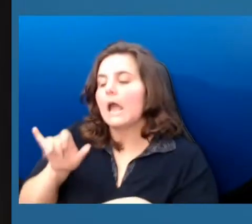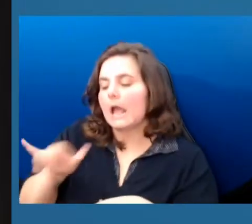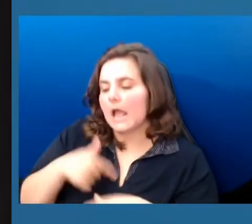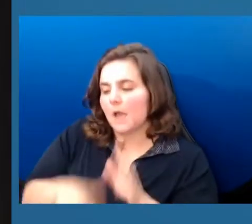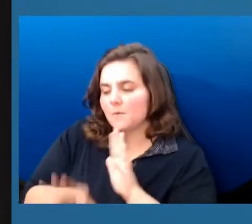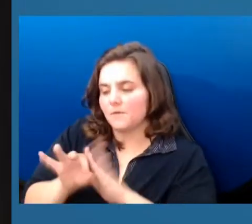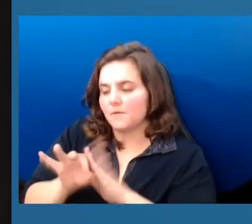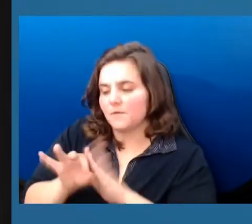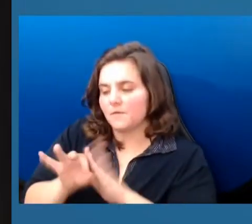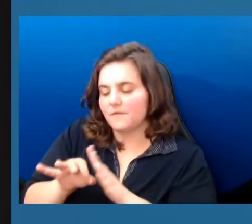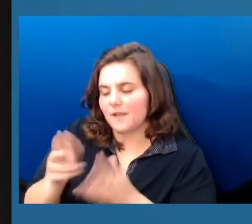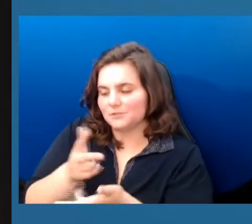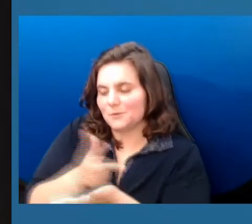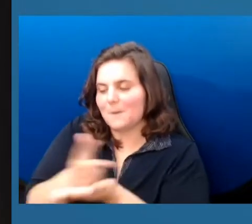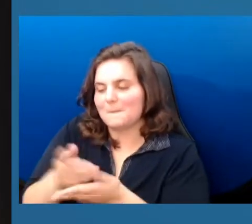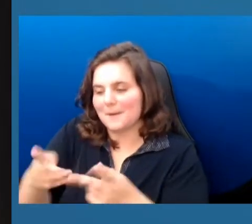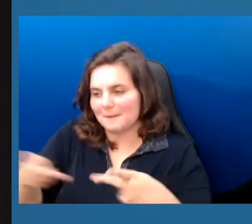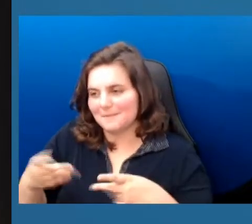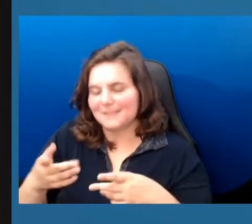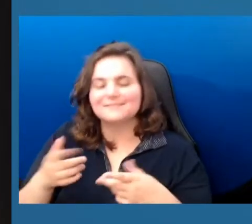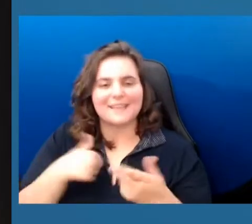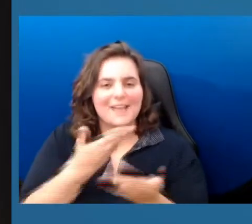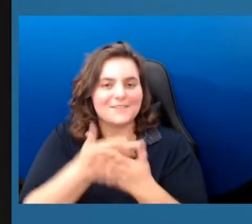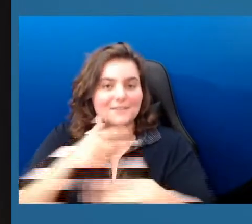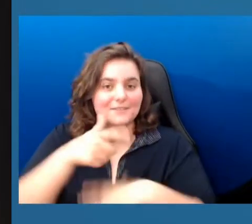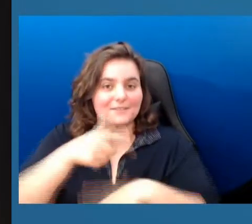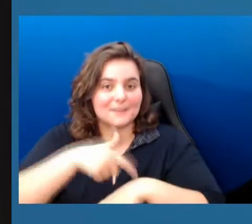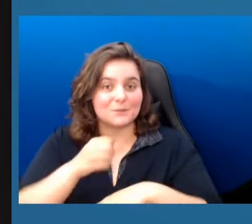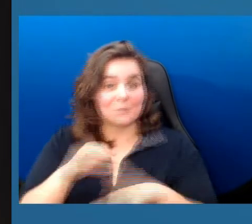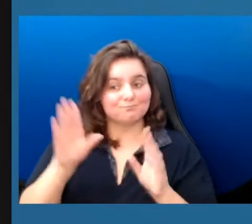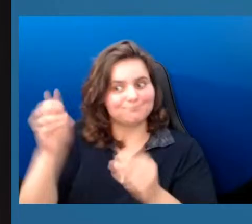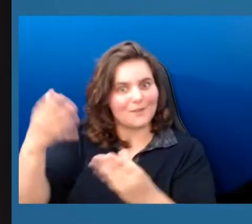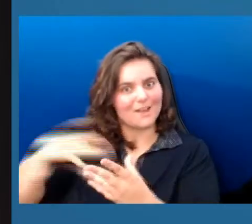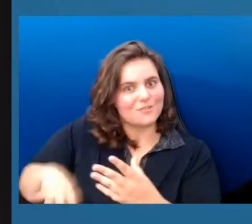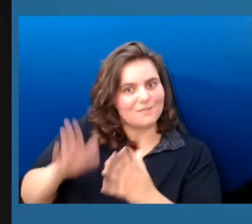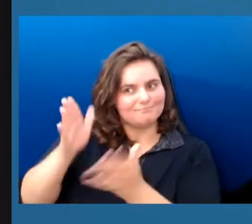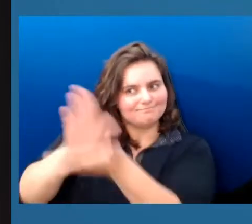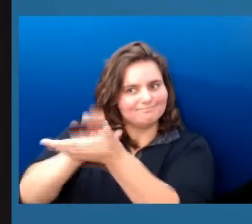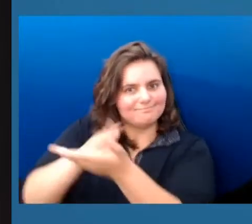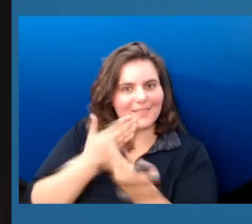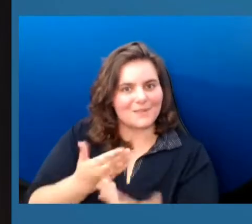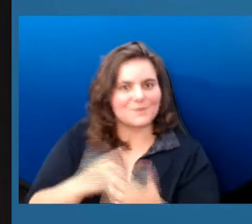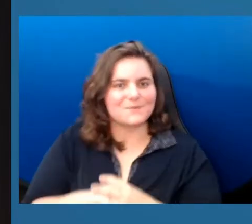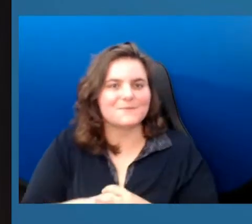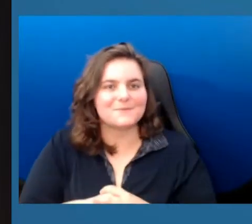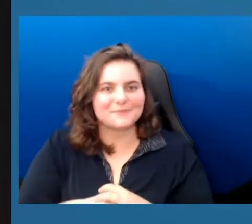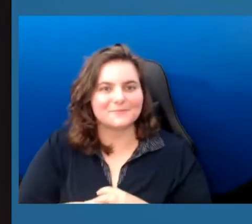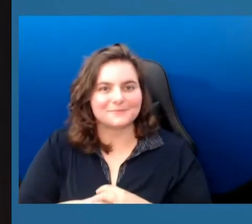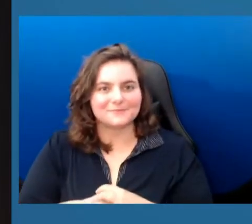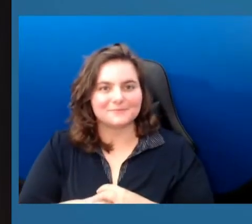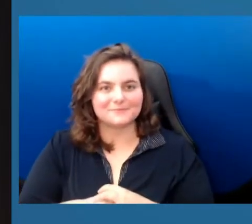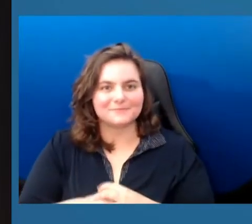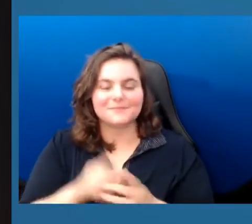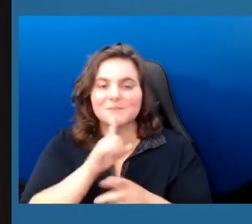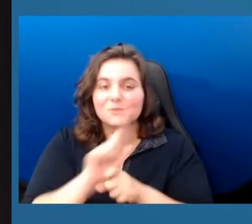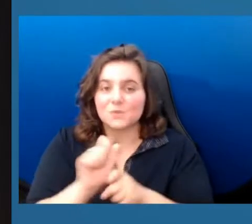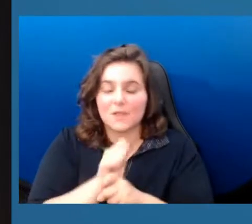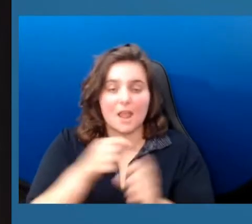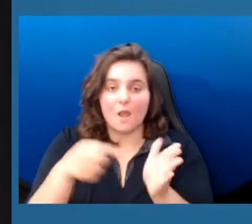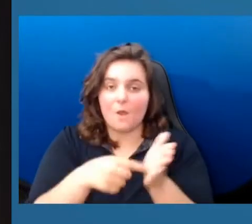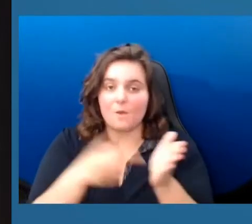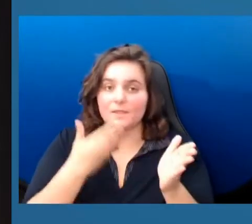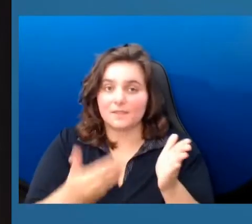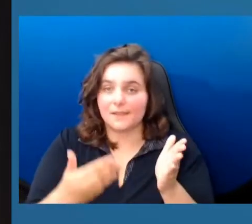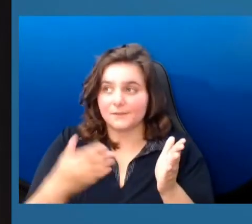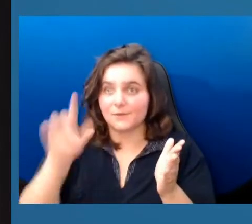I do credit where credit is due. I really do owe a huge thank you to the governor, obviously,